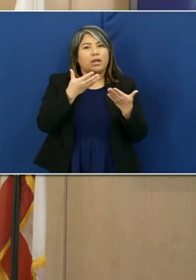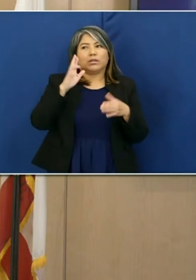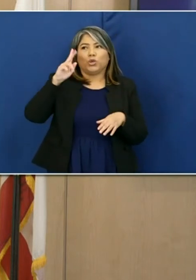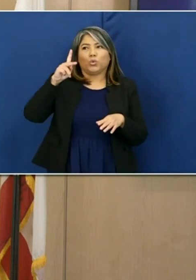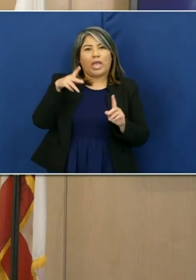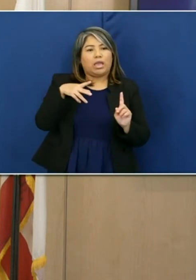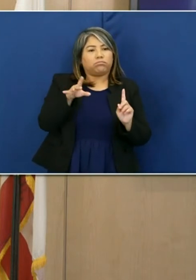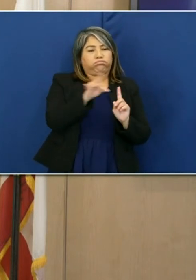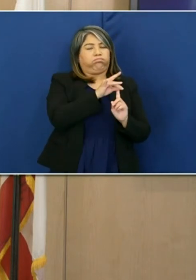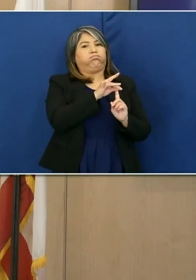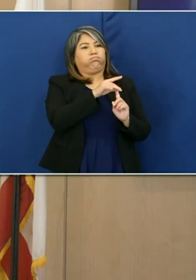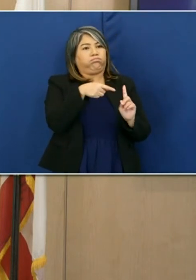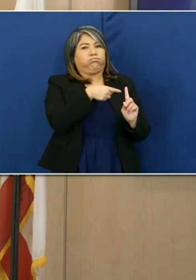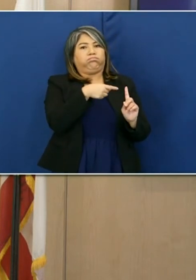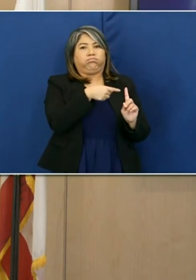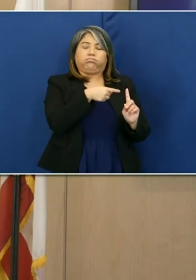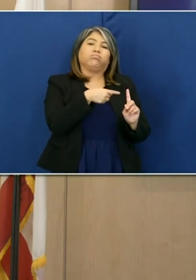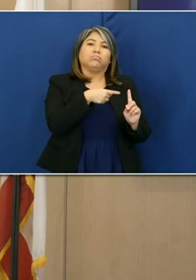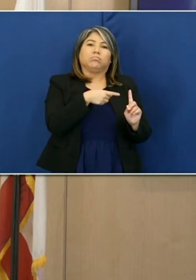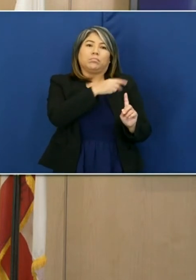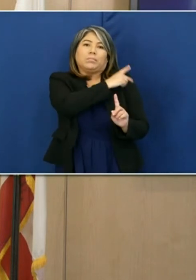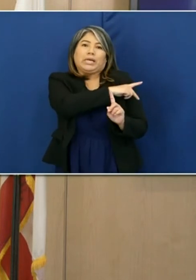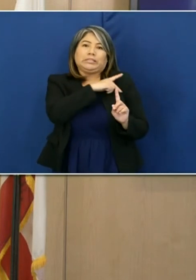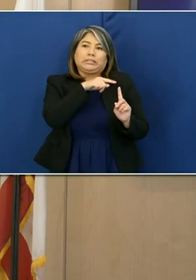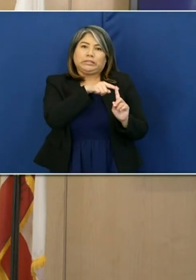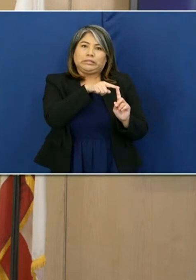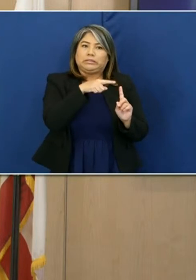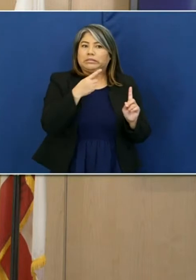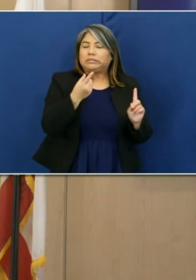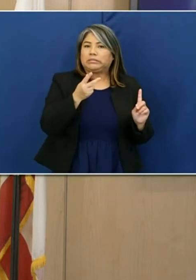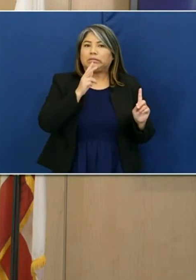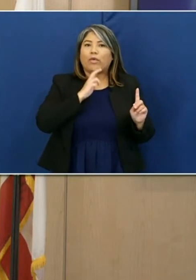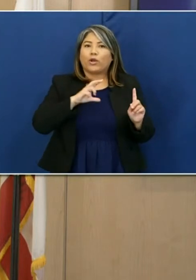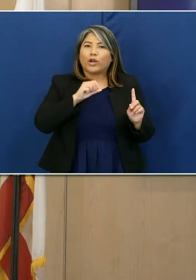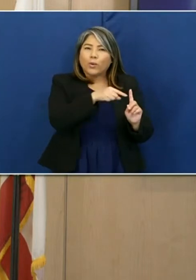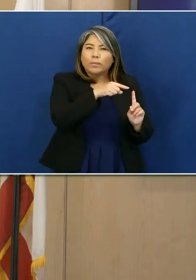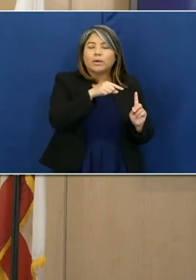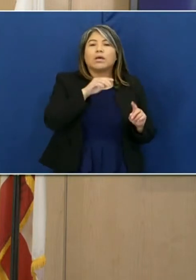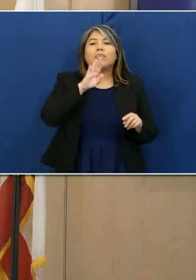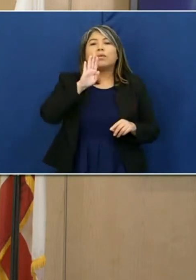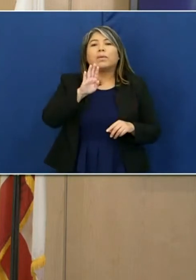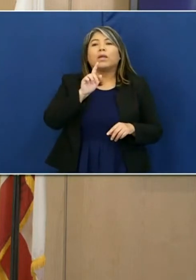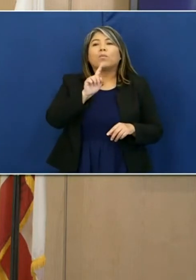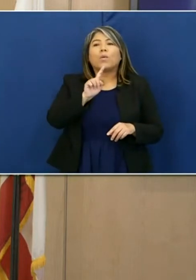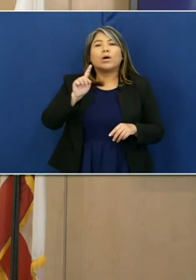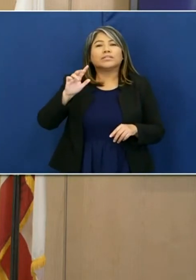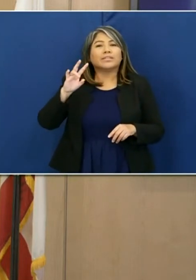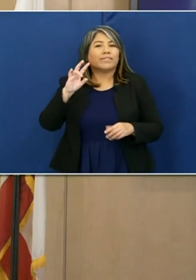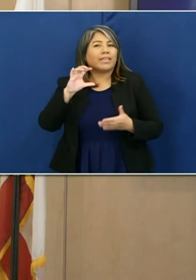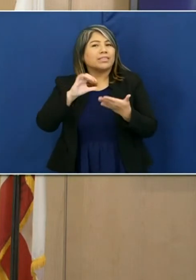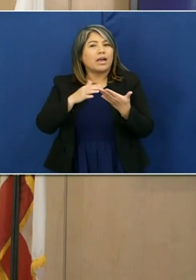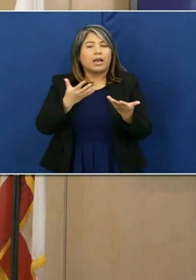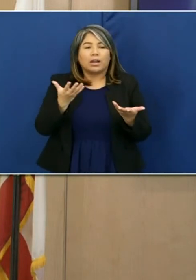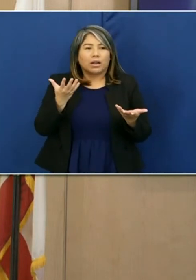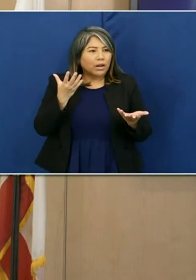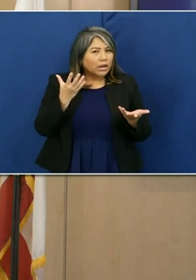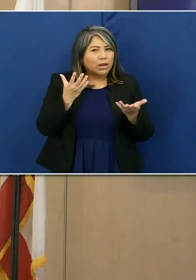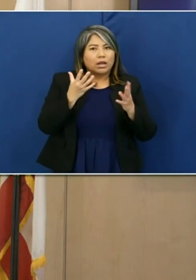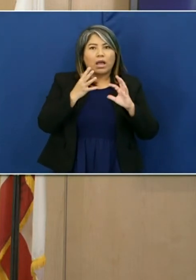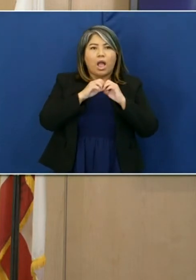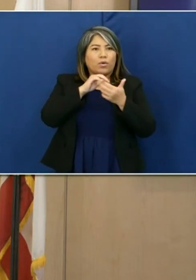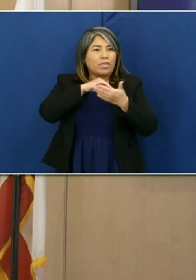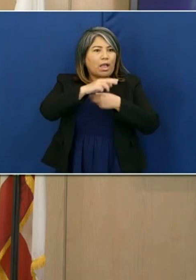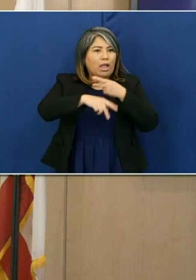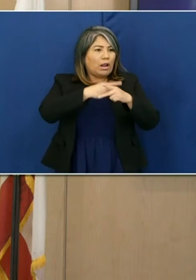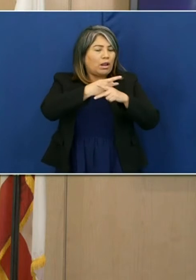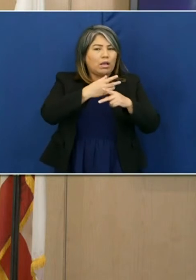test that gave a clue that this B117 strain may be involved. How does this pop out